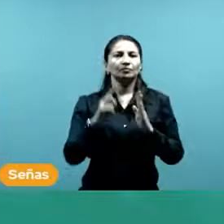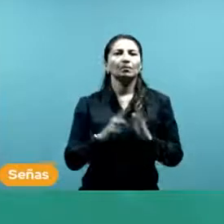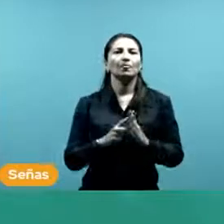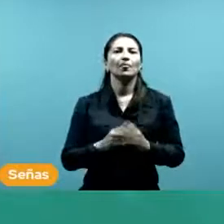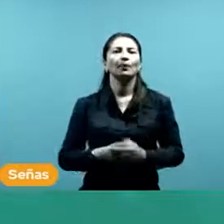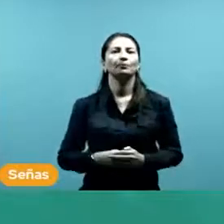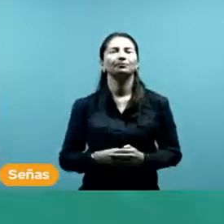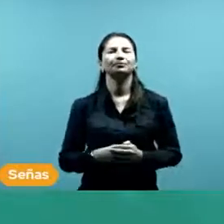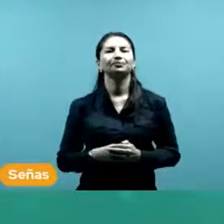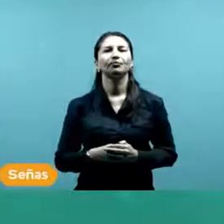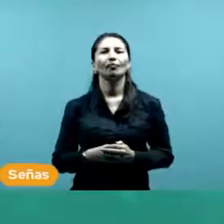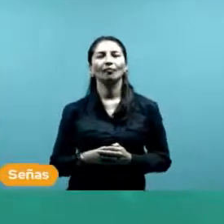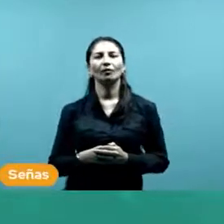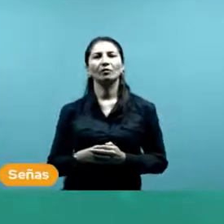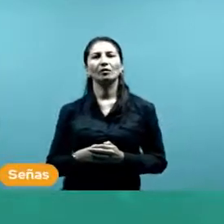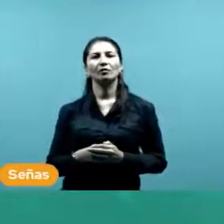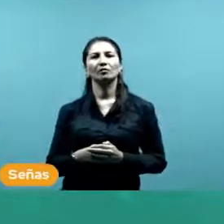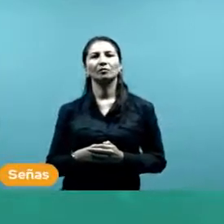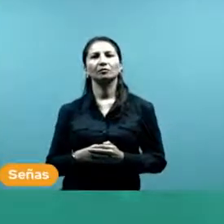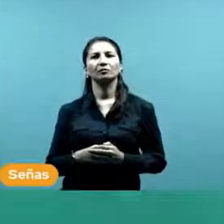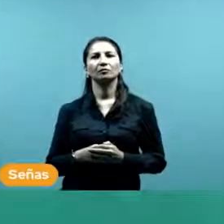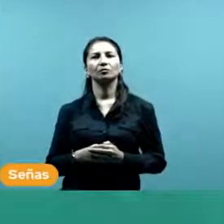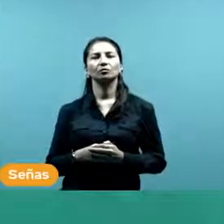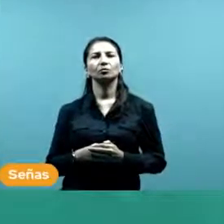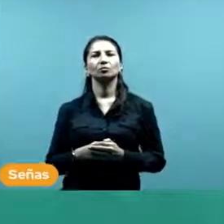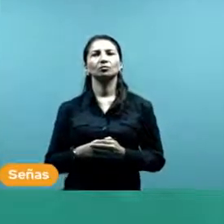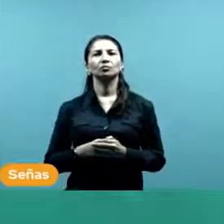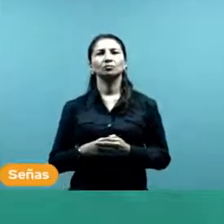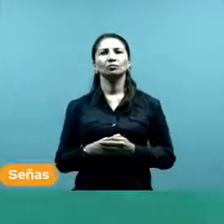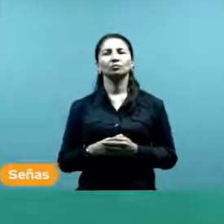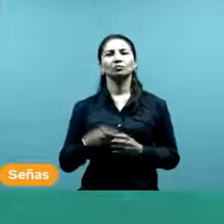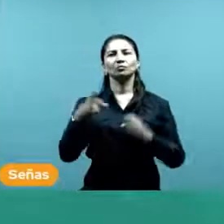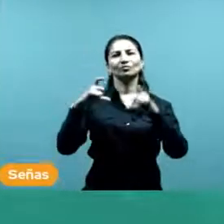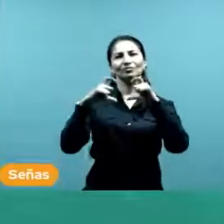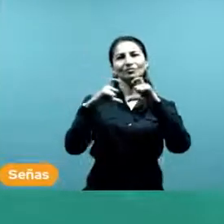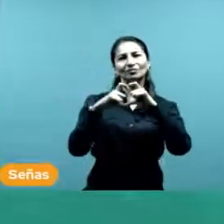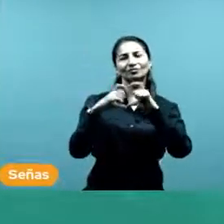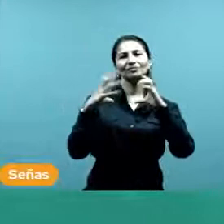sitting here in my son's room